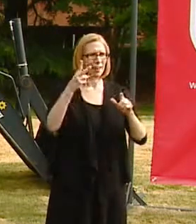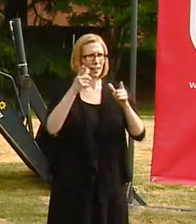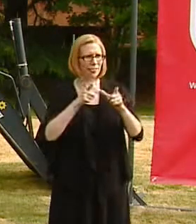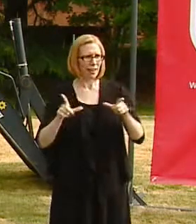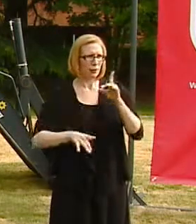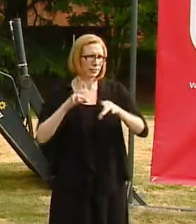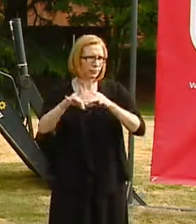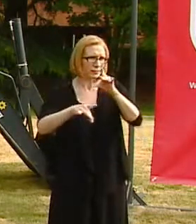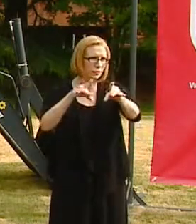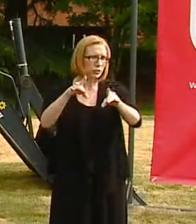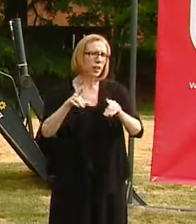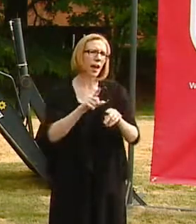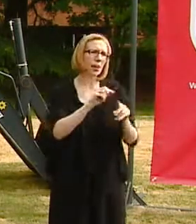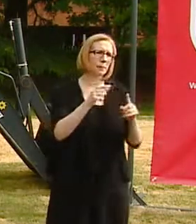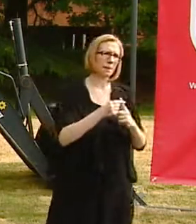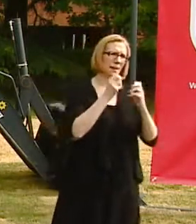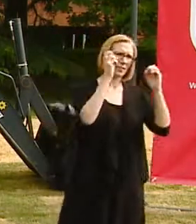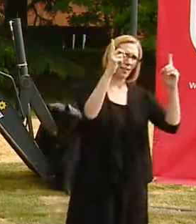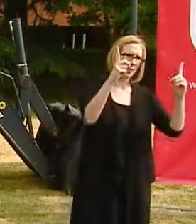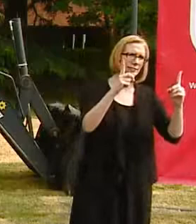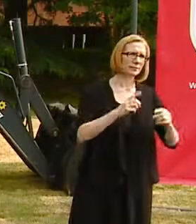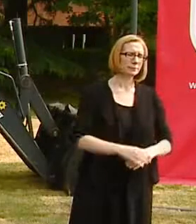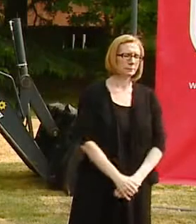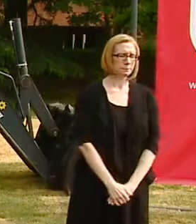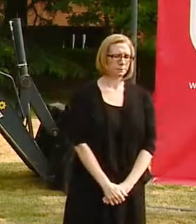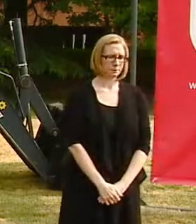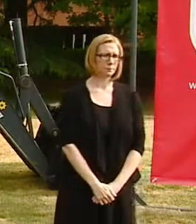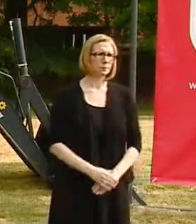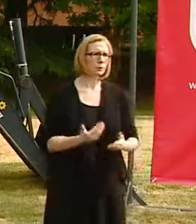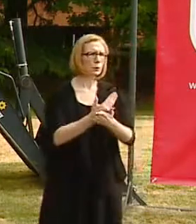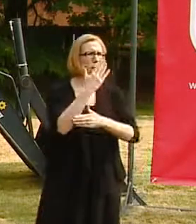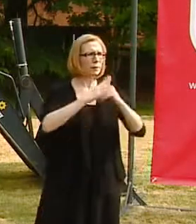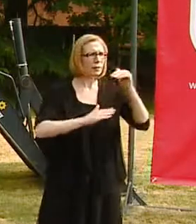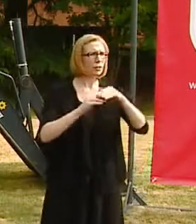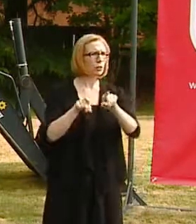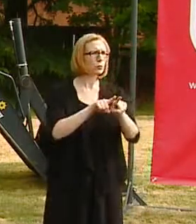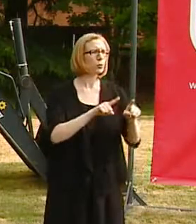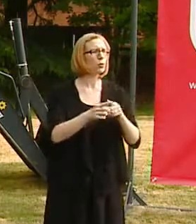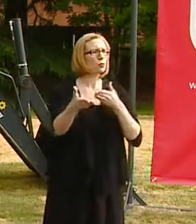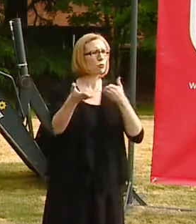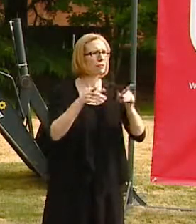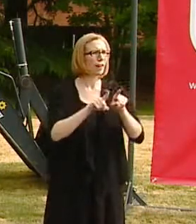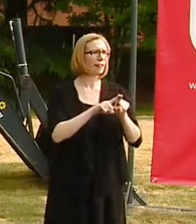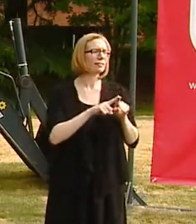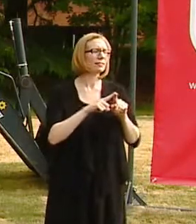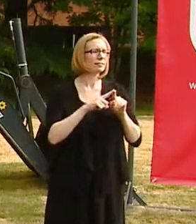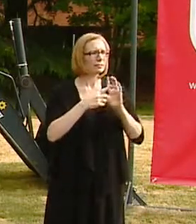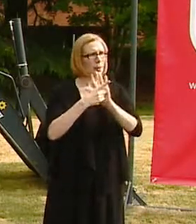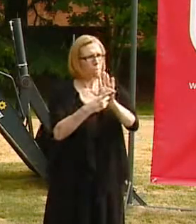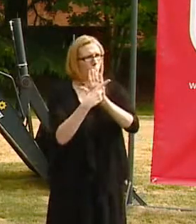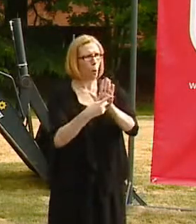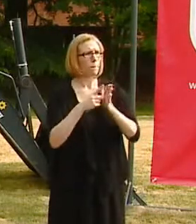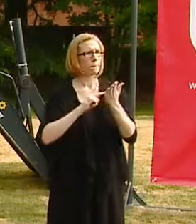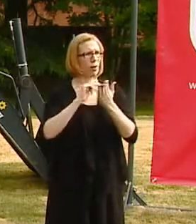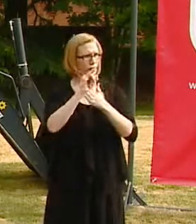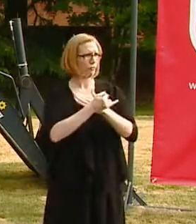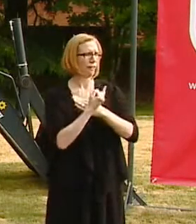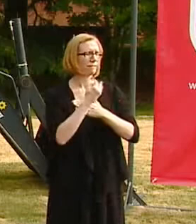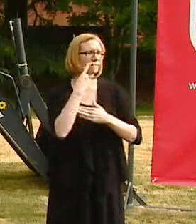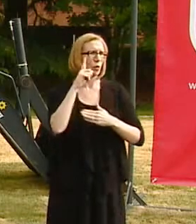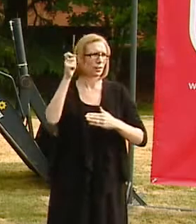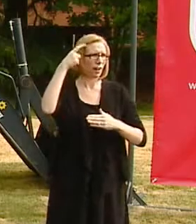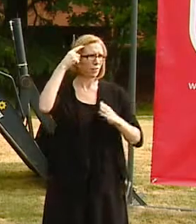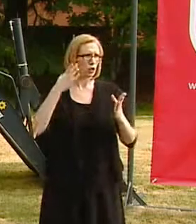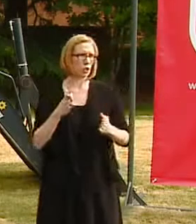language acquisition, and special education. Our new building will also serve as a demonstration project for